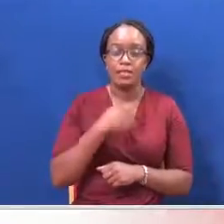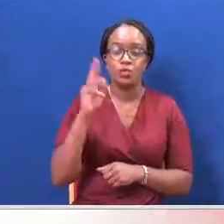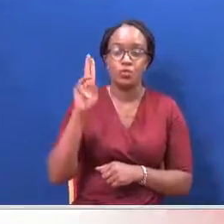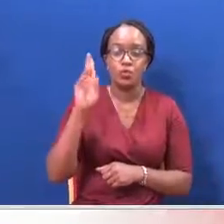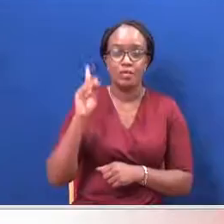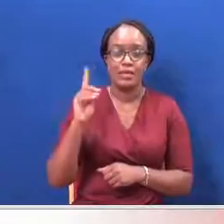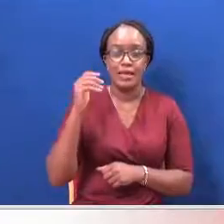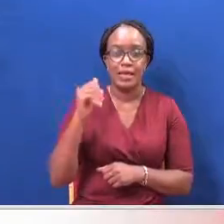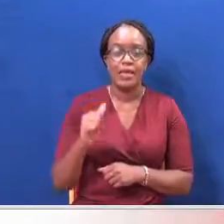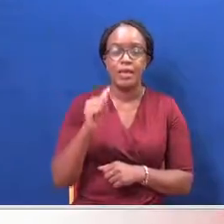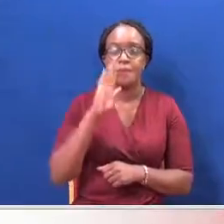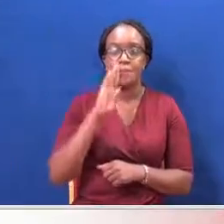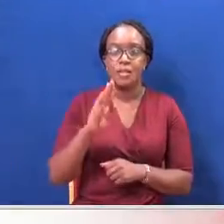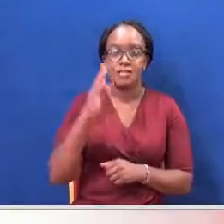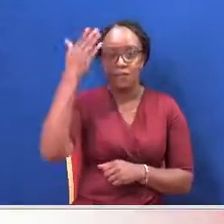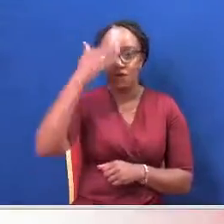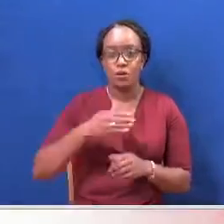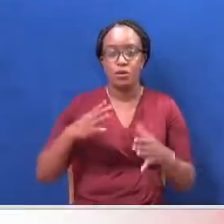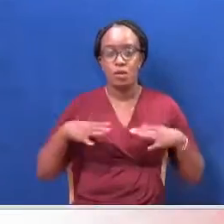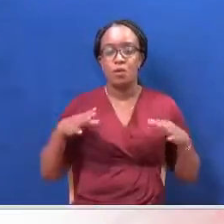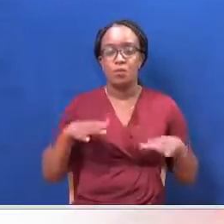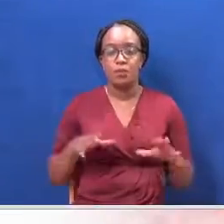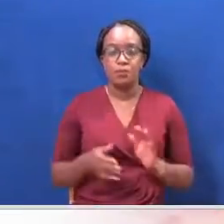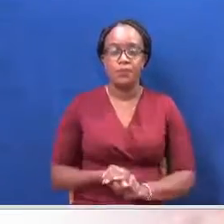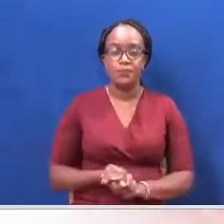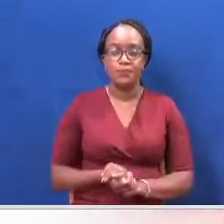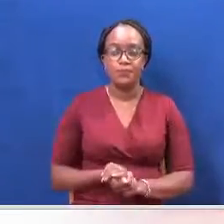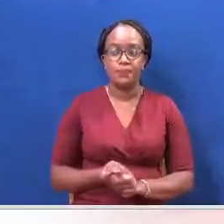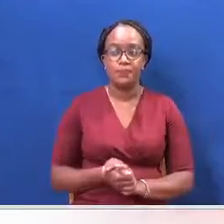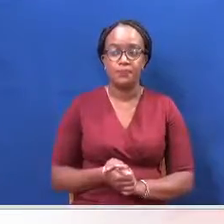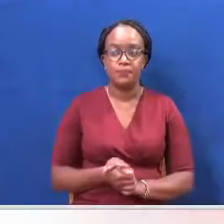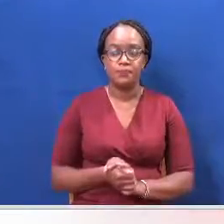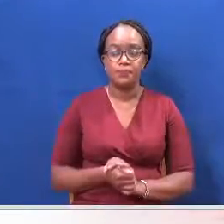front runners. Nation Njoroge, TV 47.